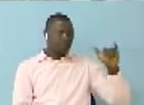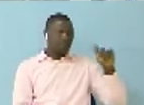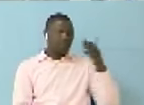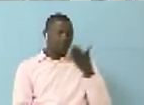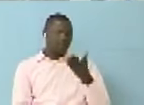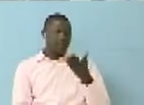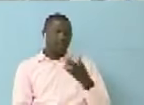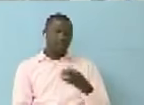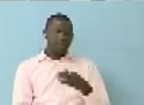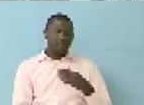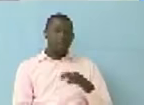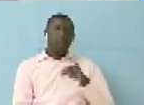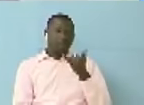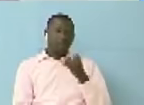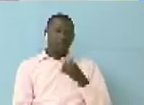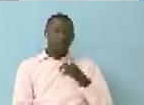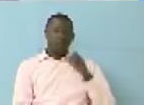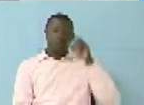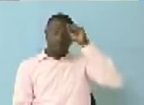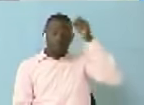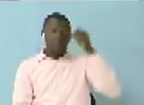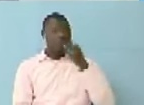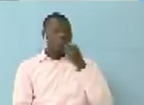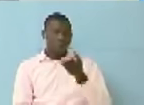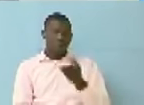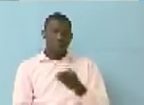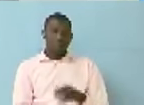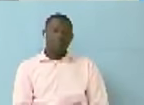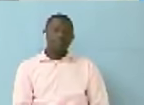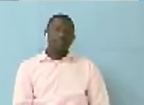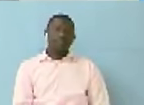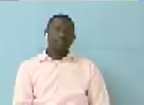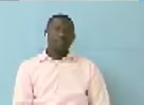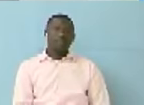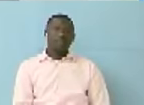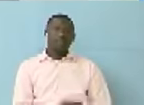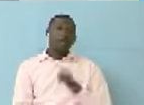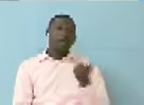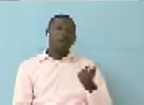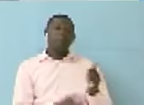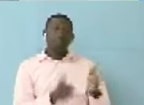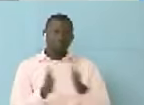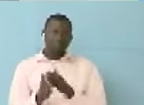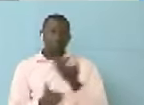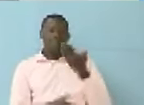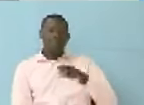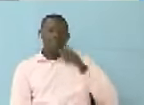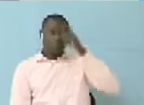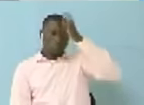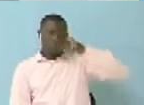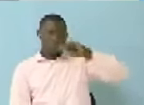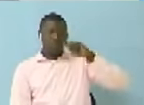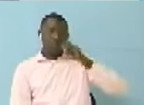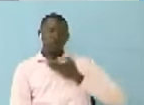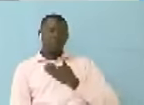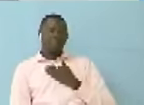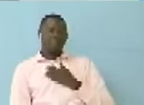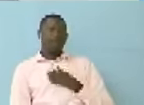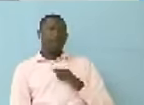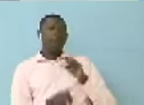kam. And from the police. Abo police la karofan naladu. You had Boto Keita. Yem Boto Keita soto.